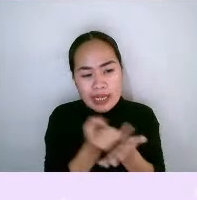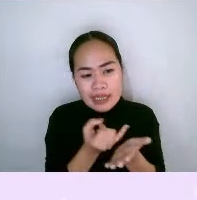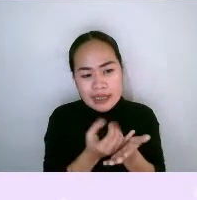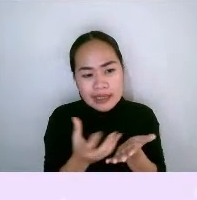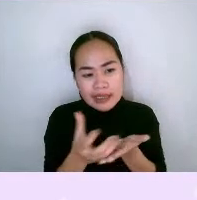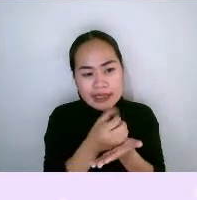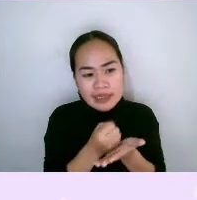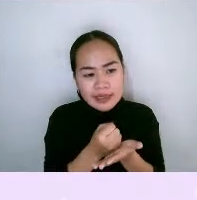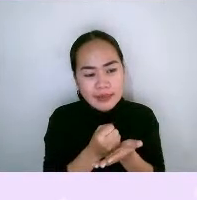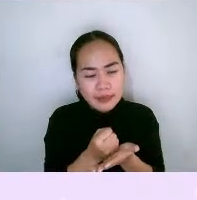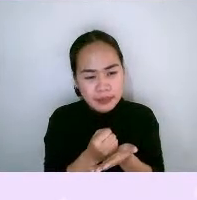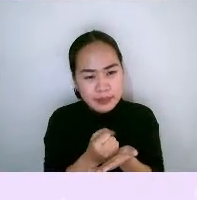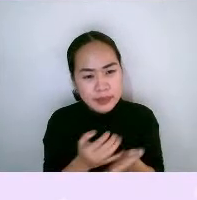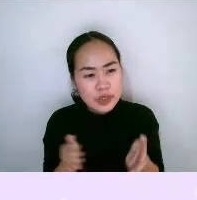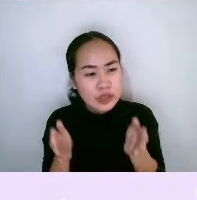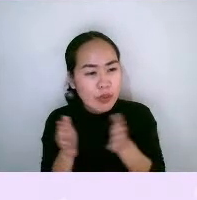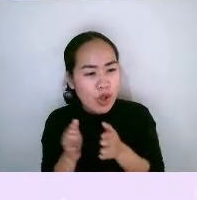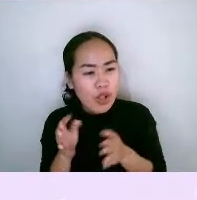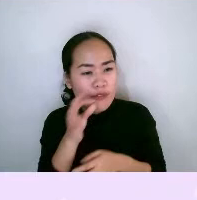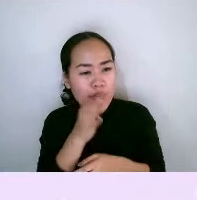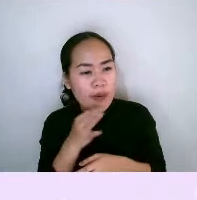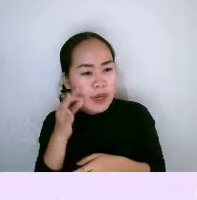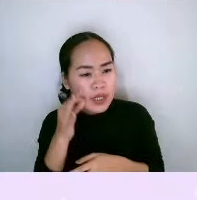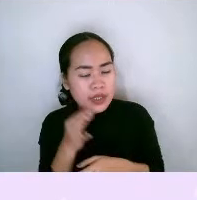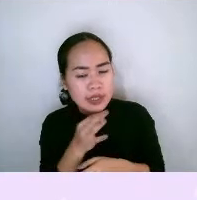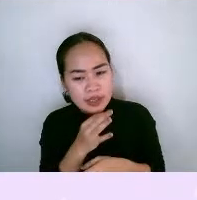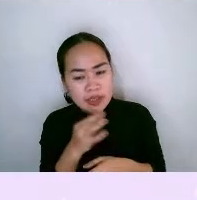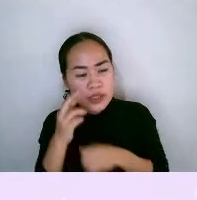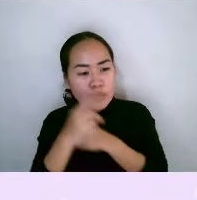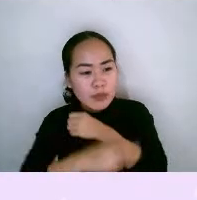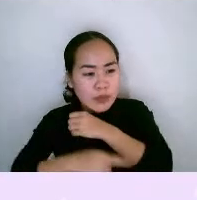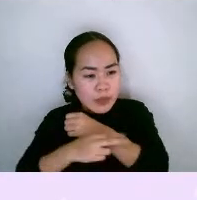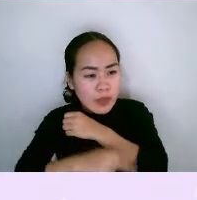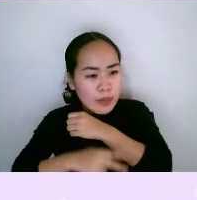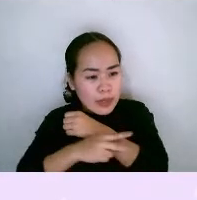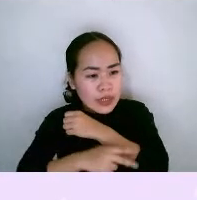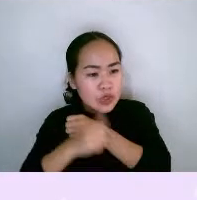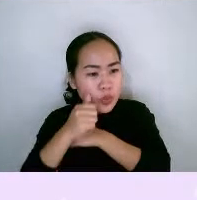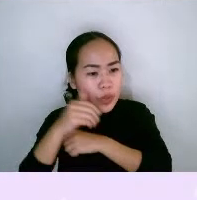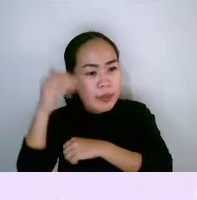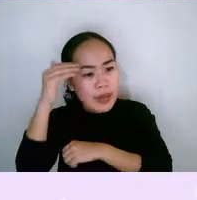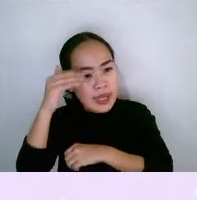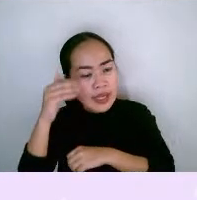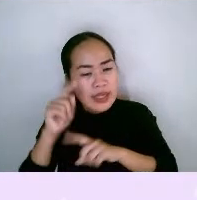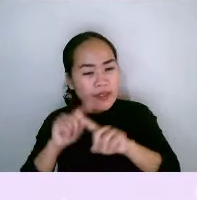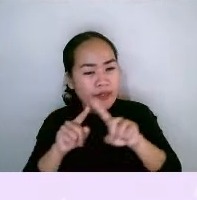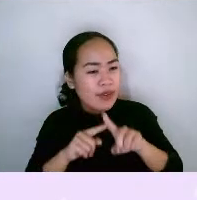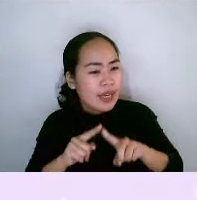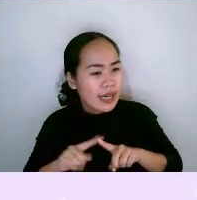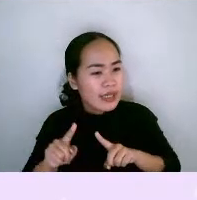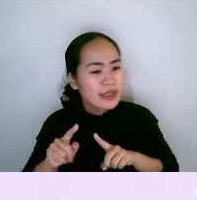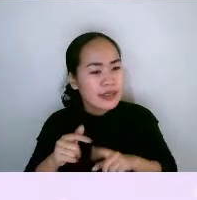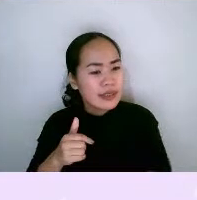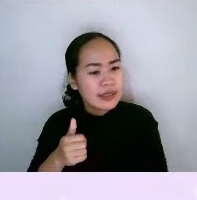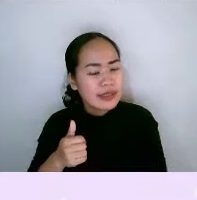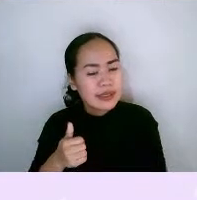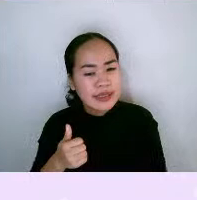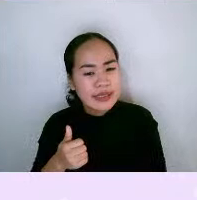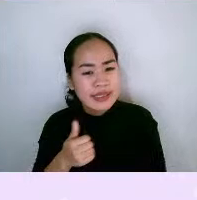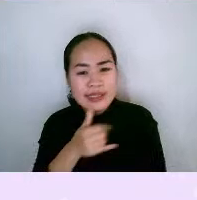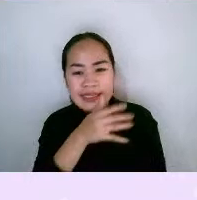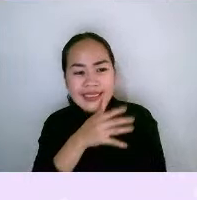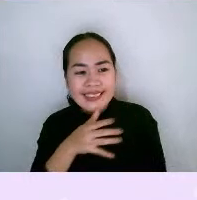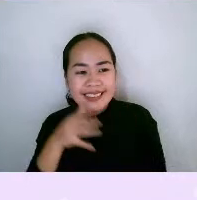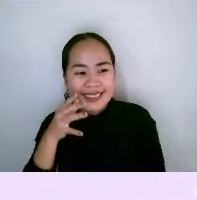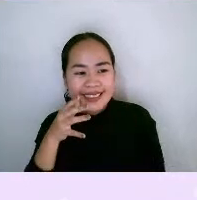farmers, rural women, and men across selected agri-based value chain.